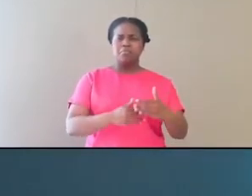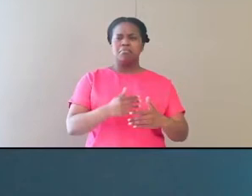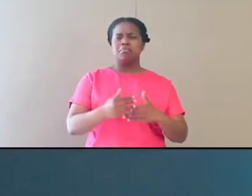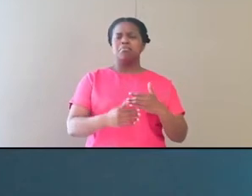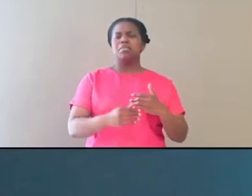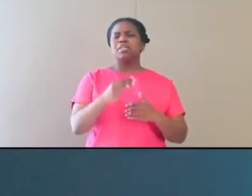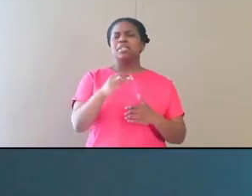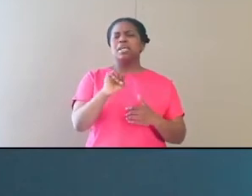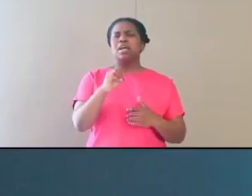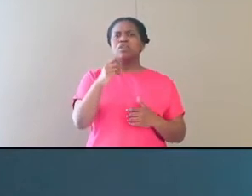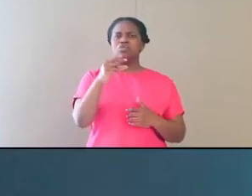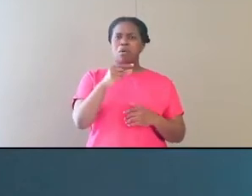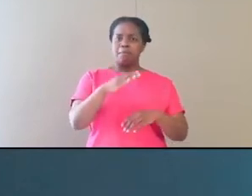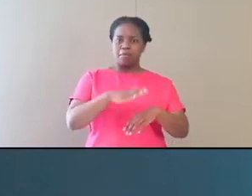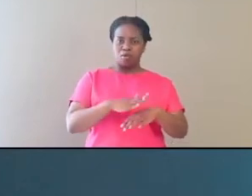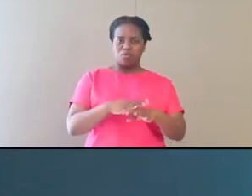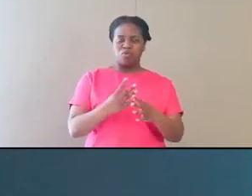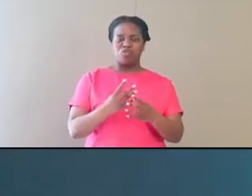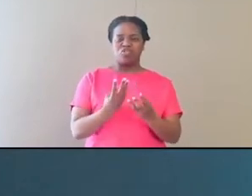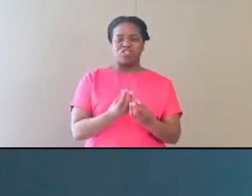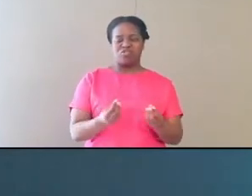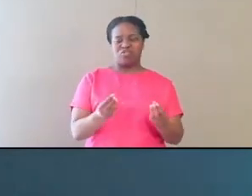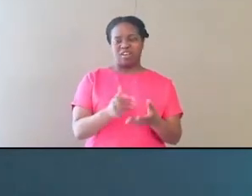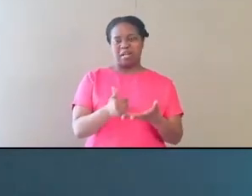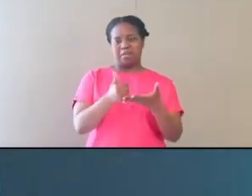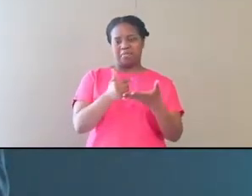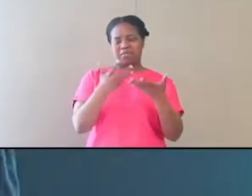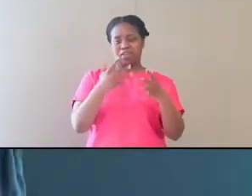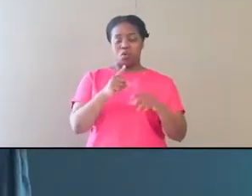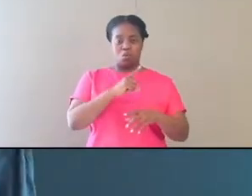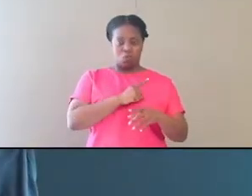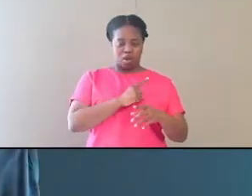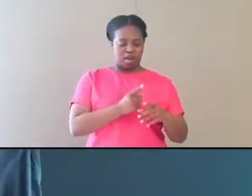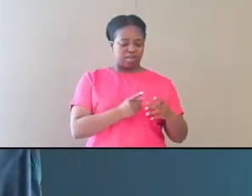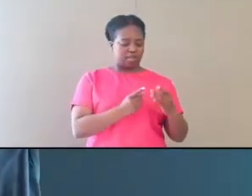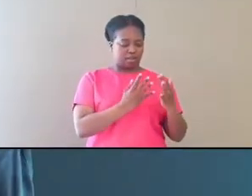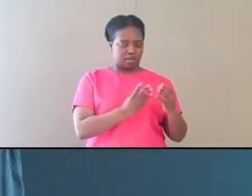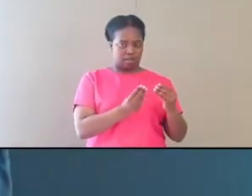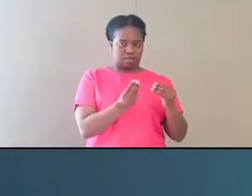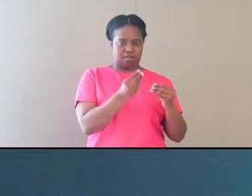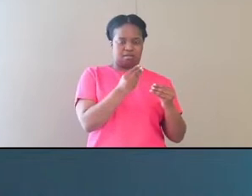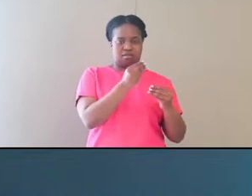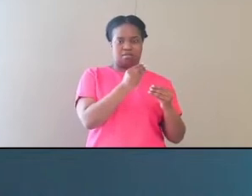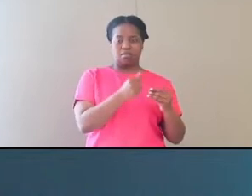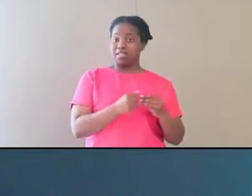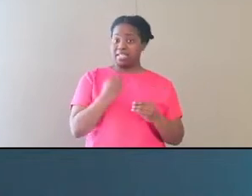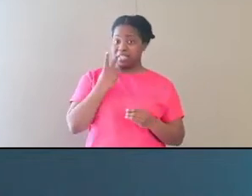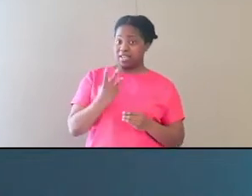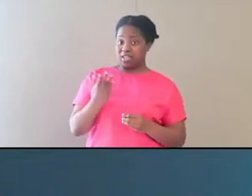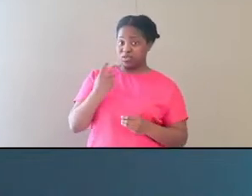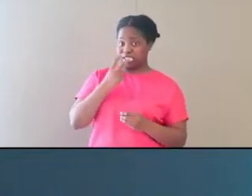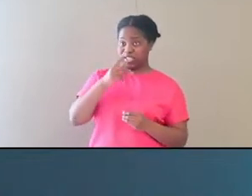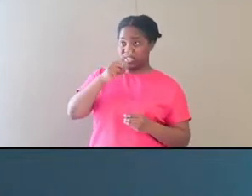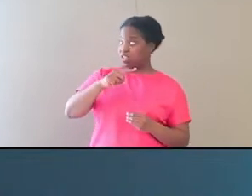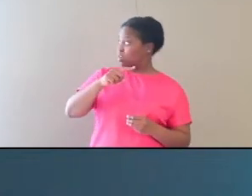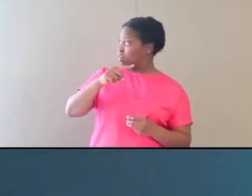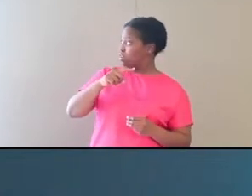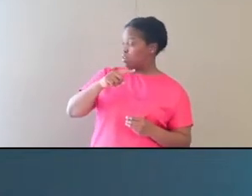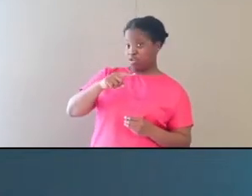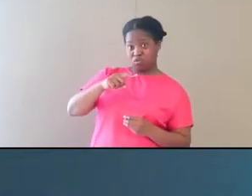to reach many more children using those levers. So here you can see the graph which shows that expansion.